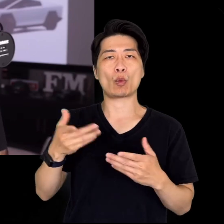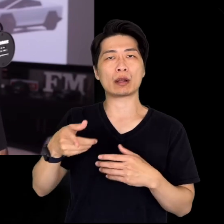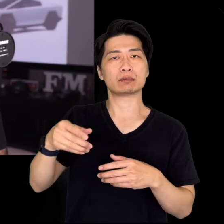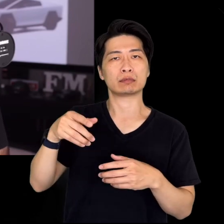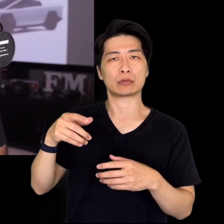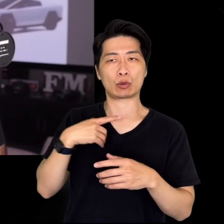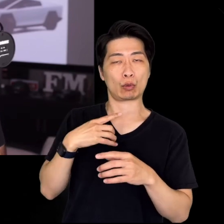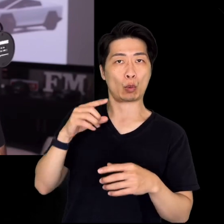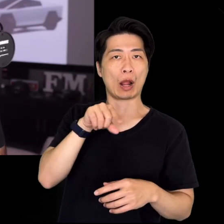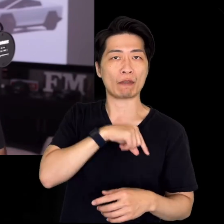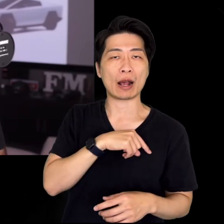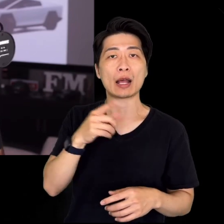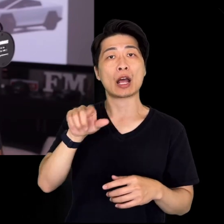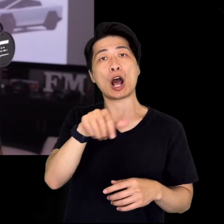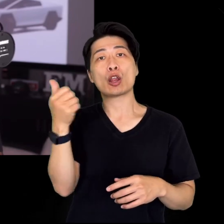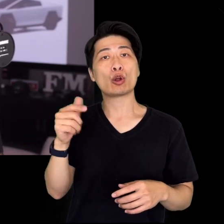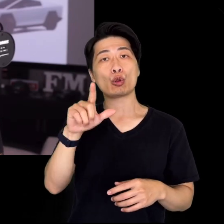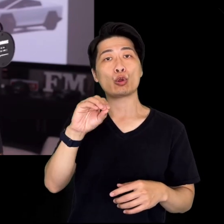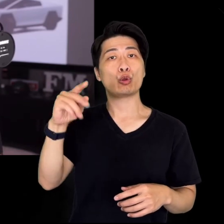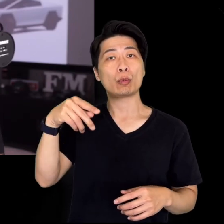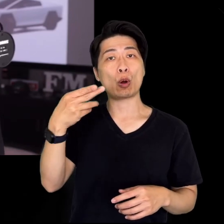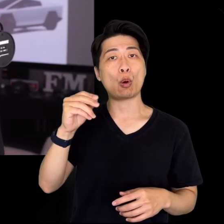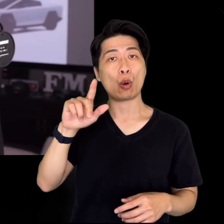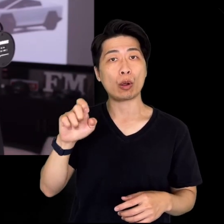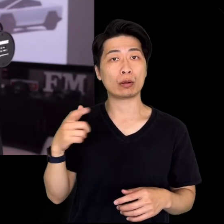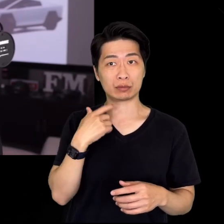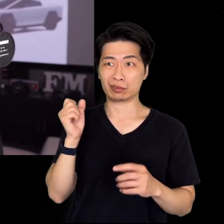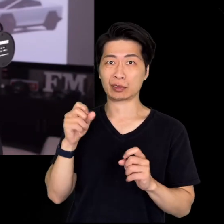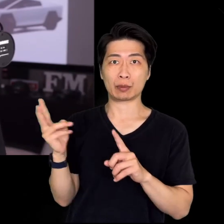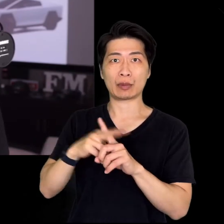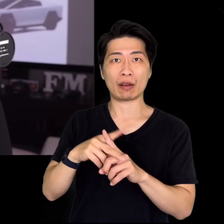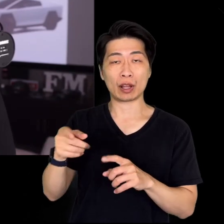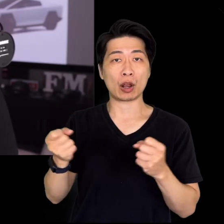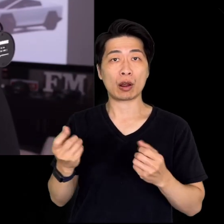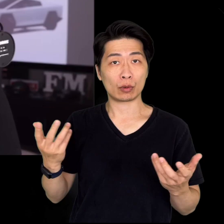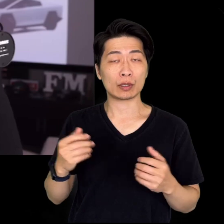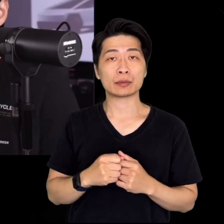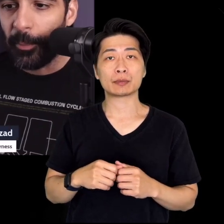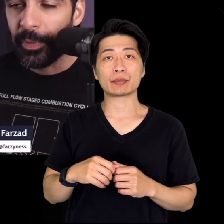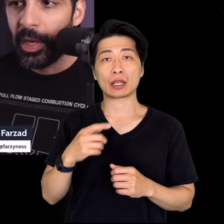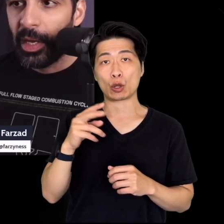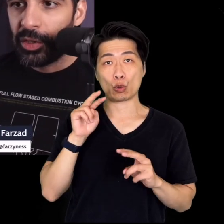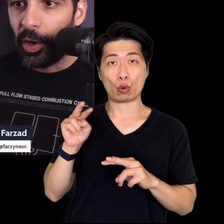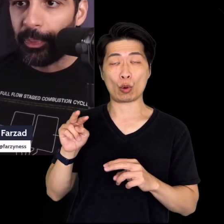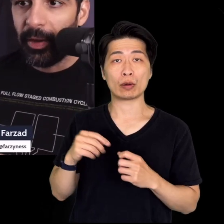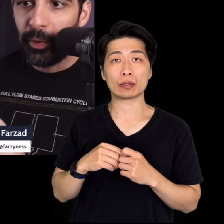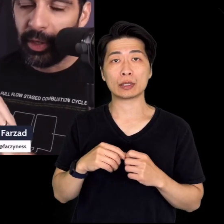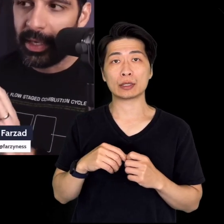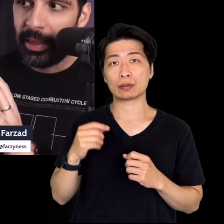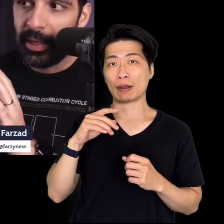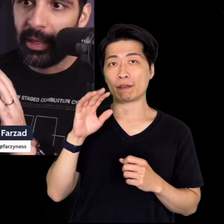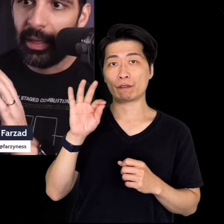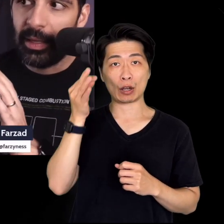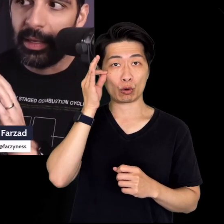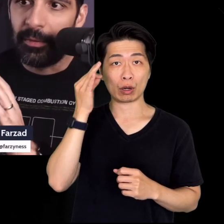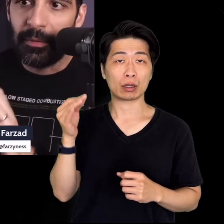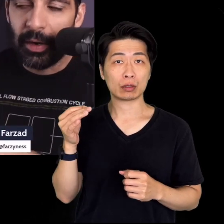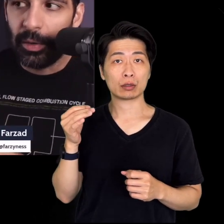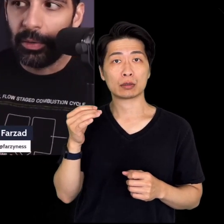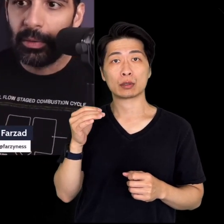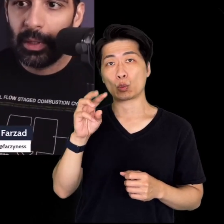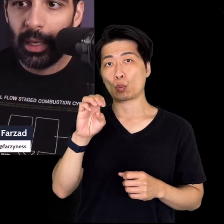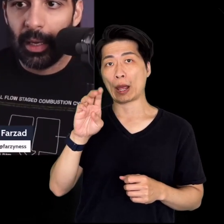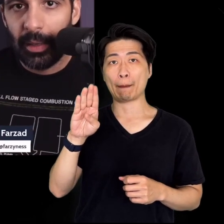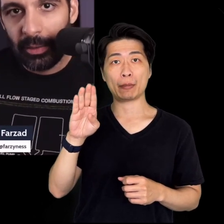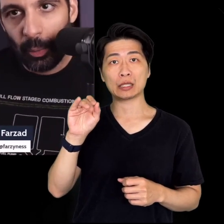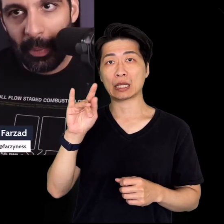loophole when it comes to the lease that kind of bypasses that, which actually applies to this car as well. So if we look at the